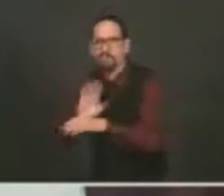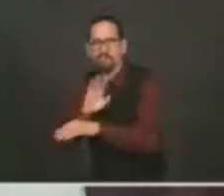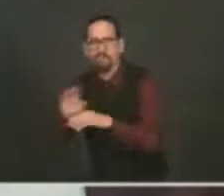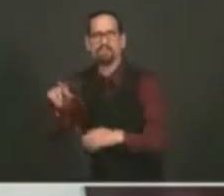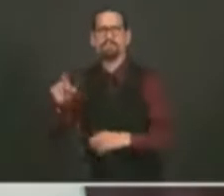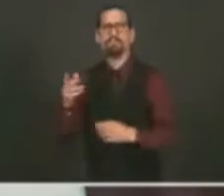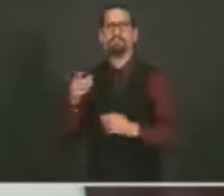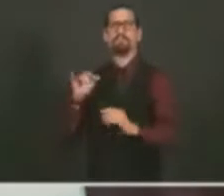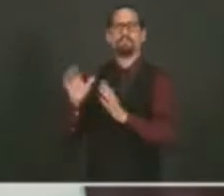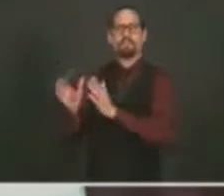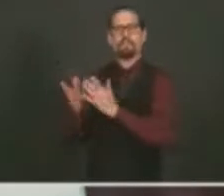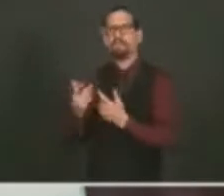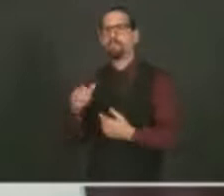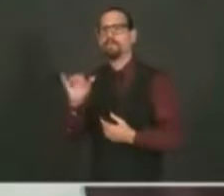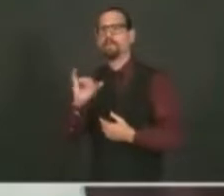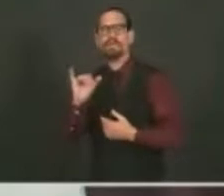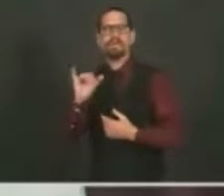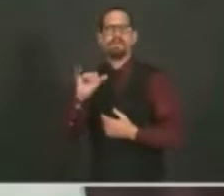targeted at